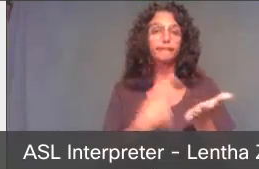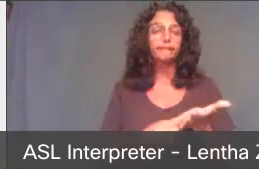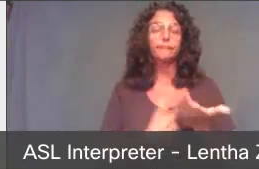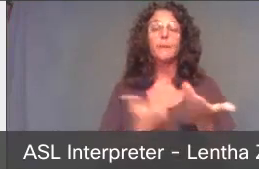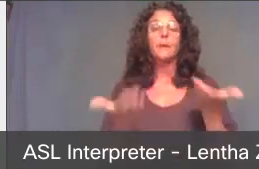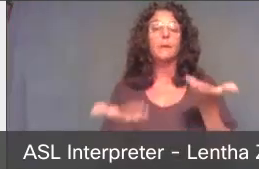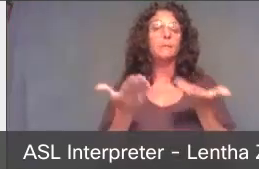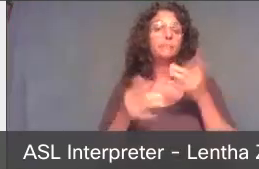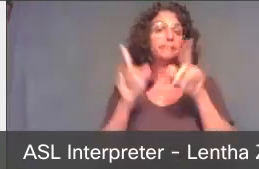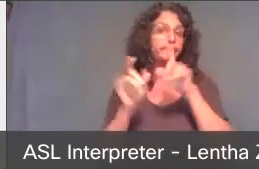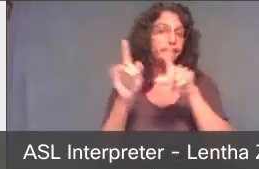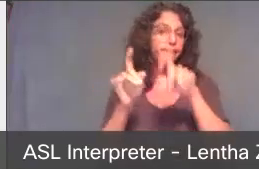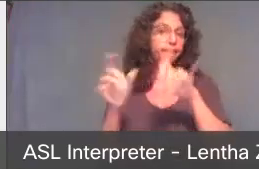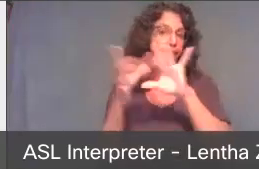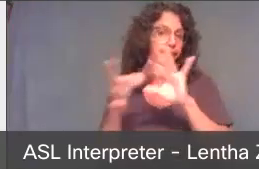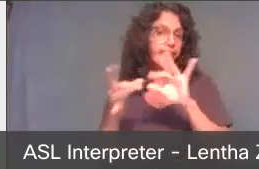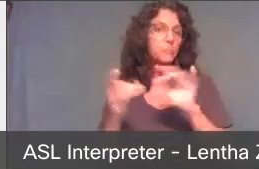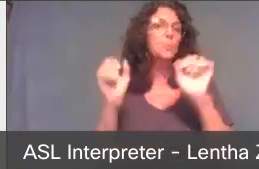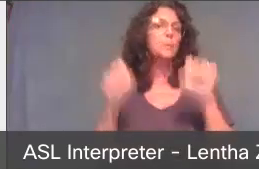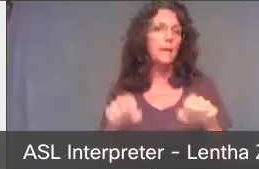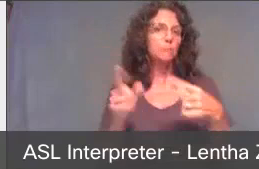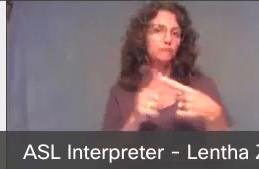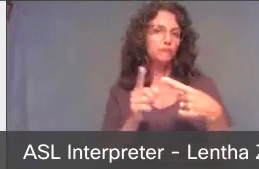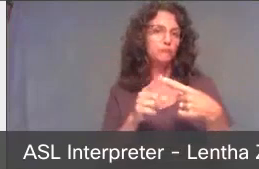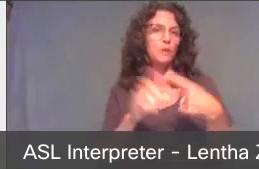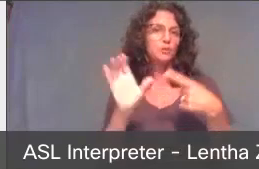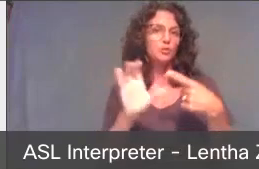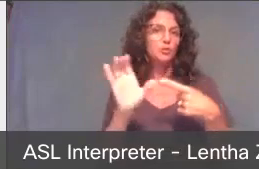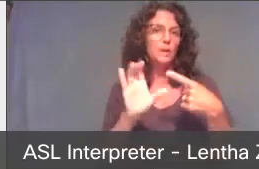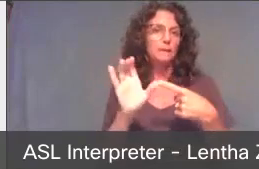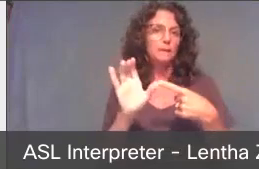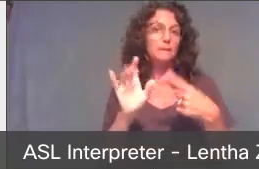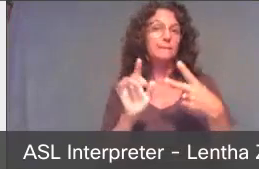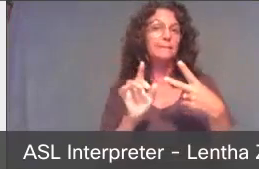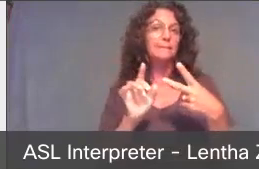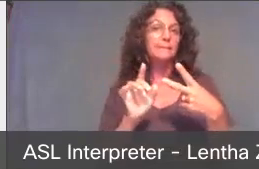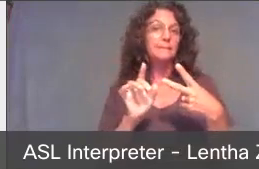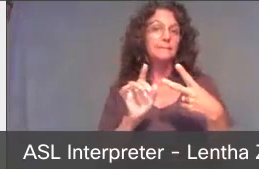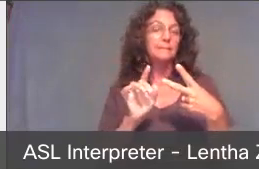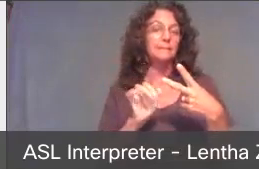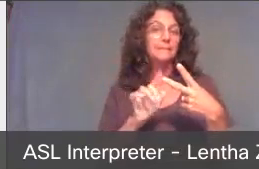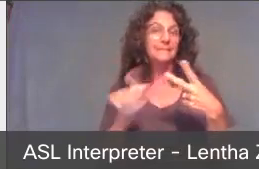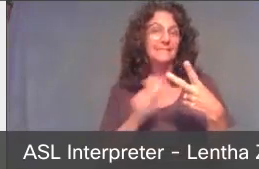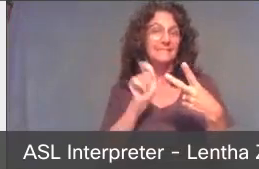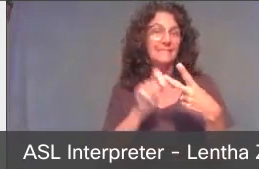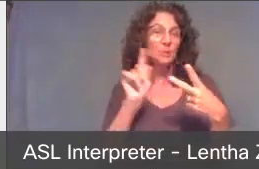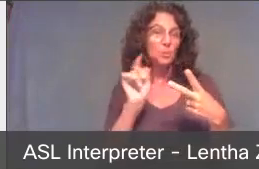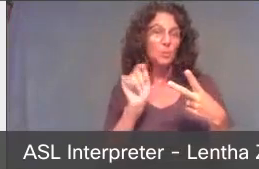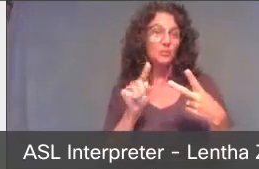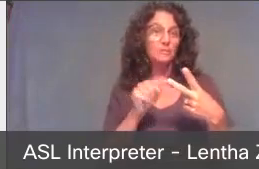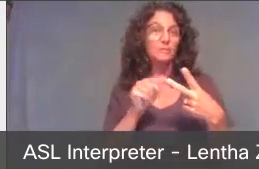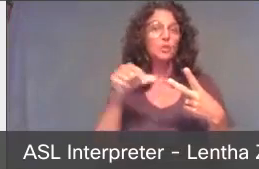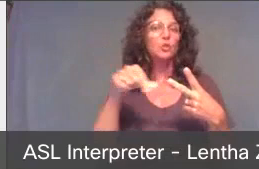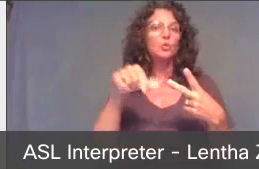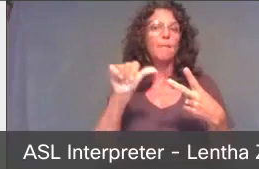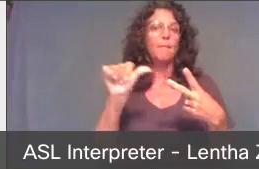You can do that in the chat section, or if you specifically want to make sure you ask a question, you could put that in the